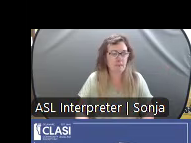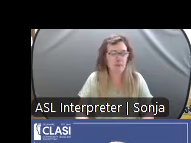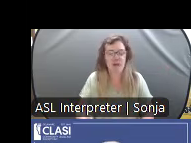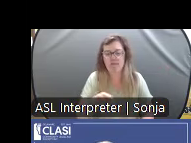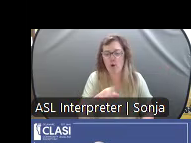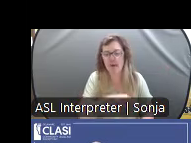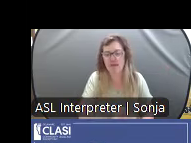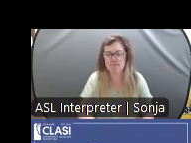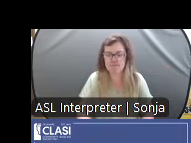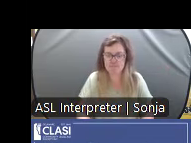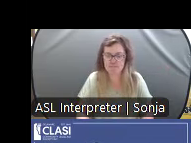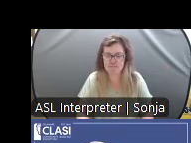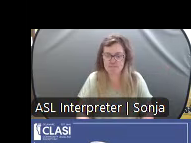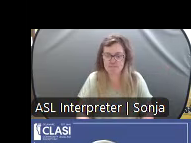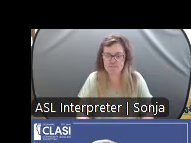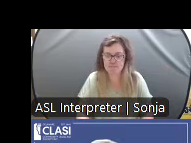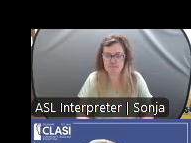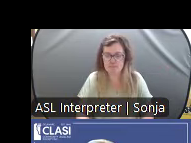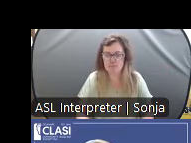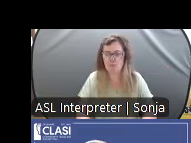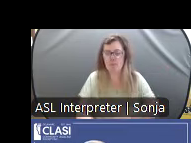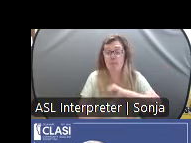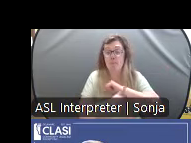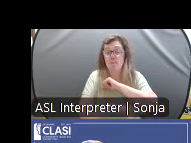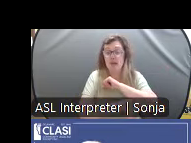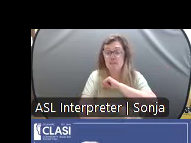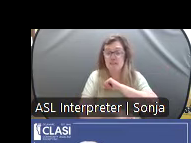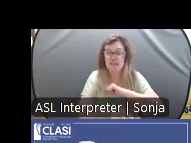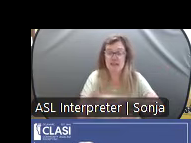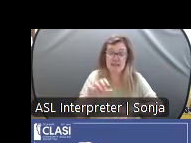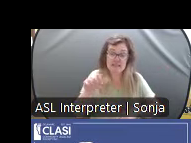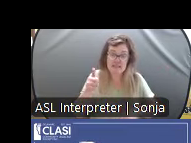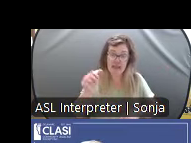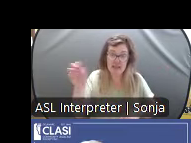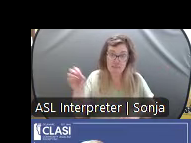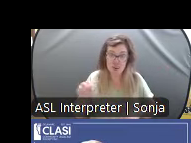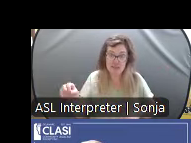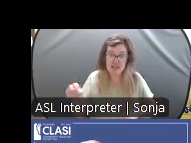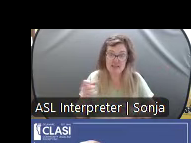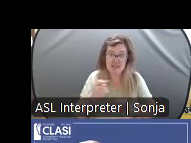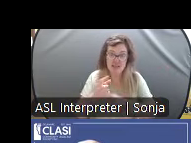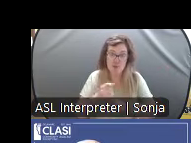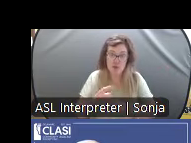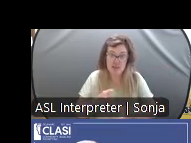back. The penalty is 10% per year